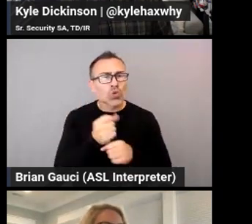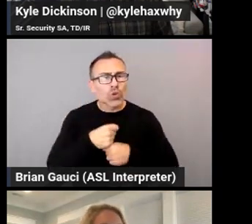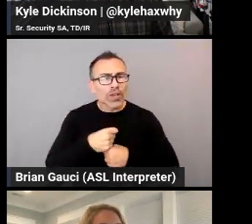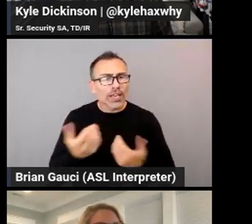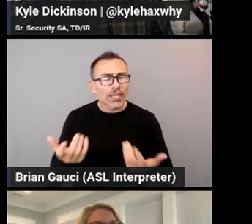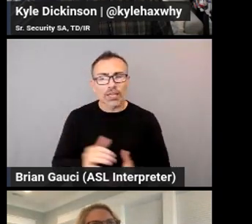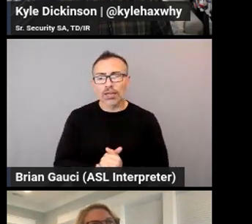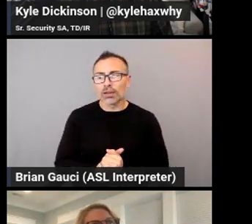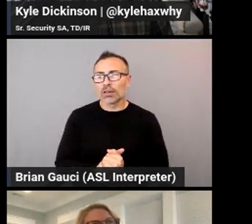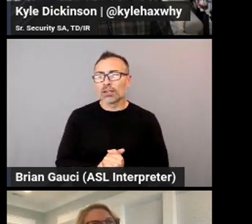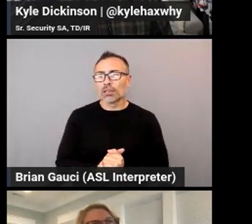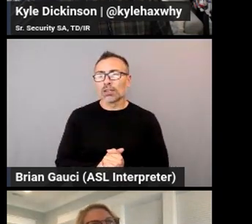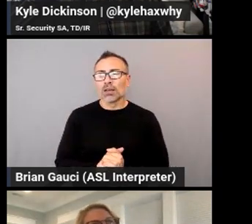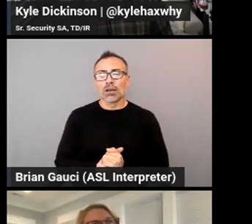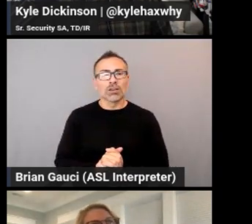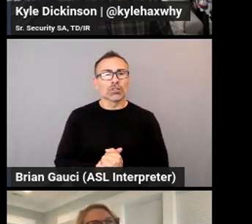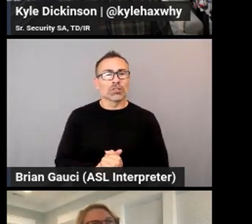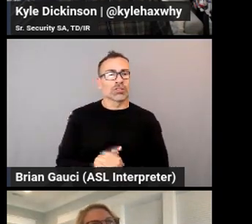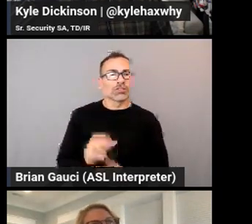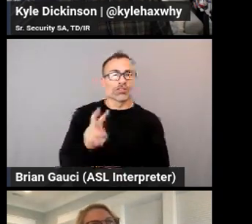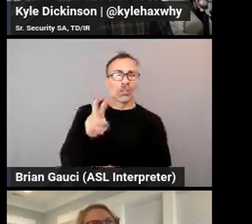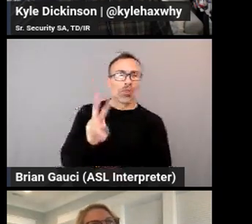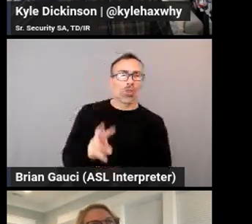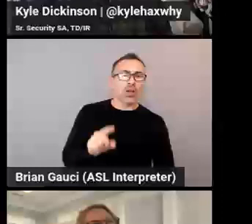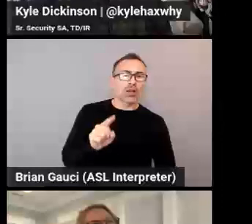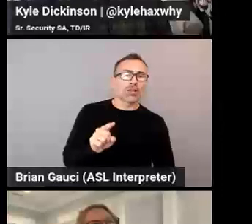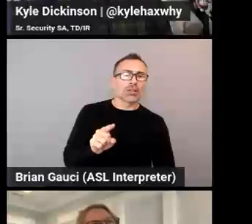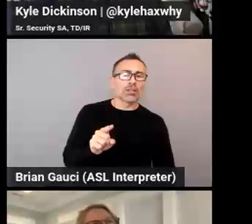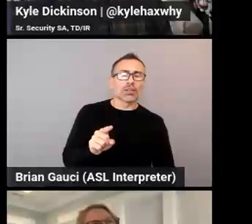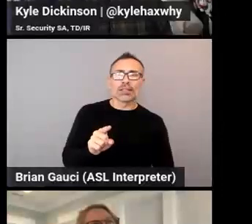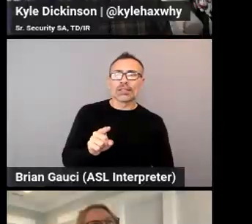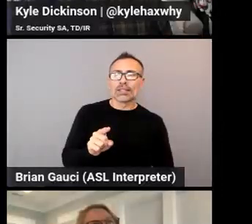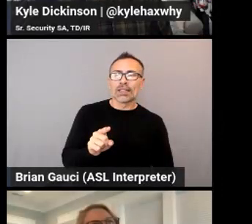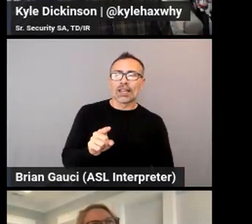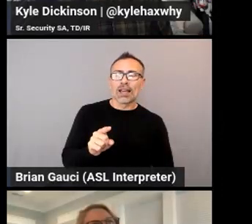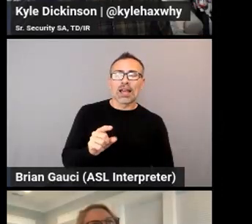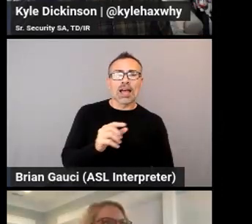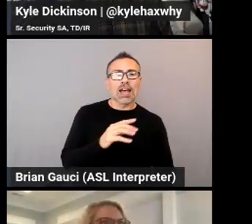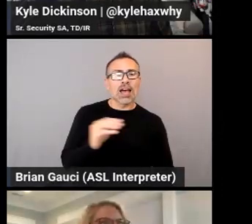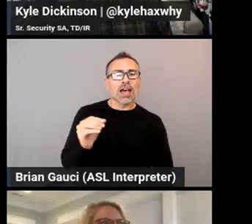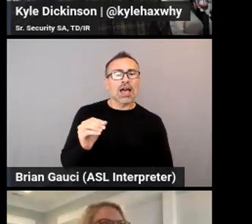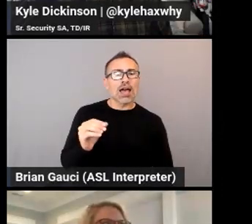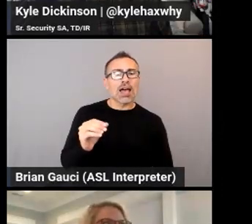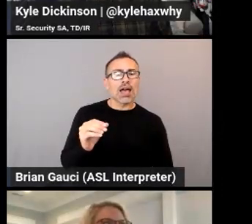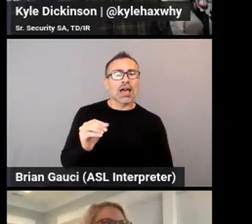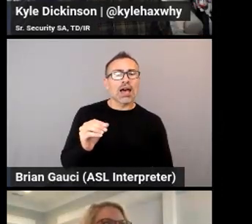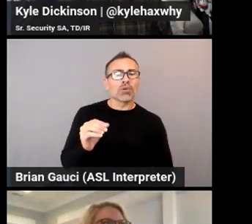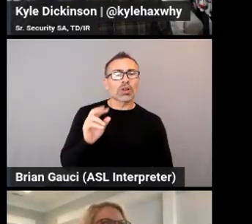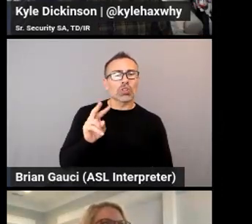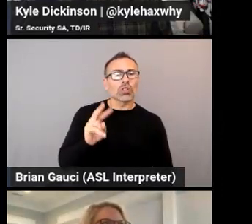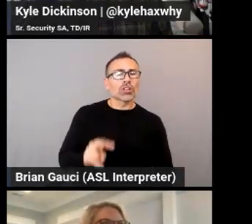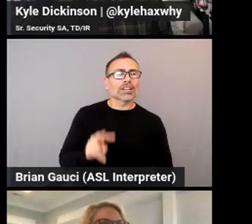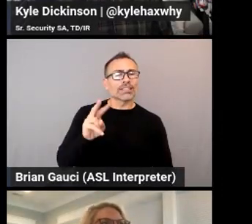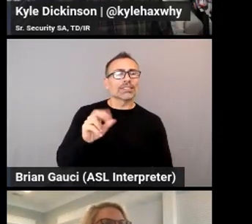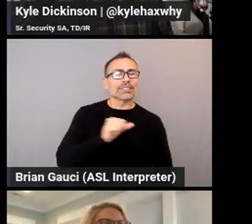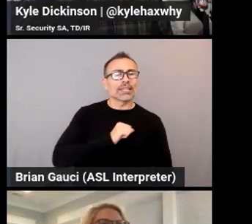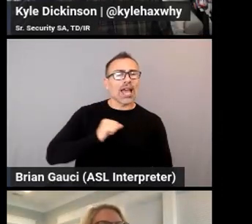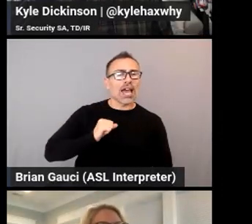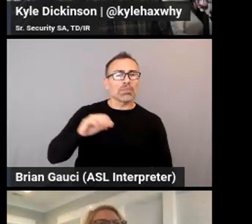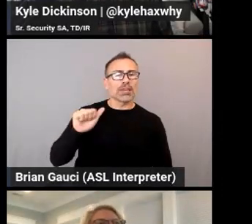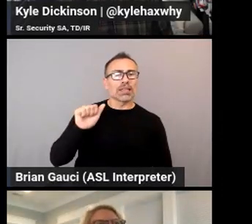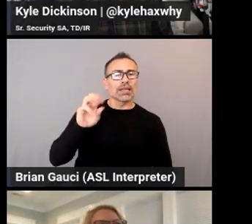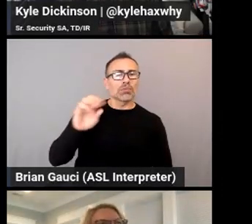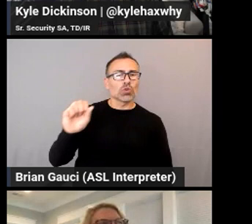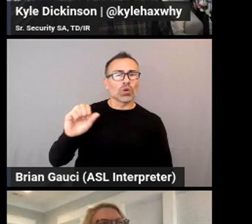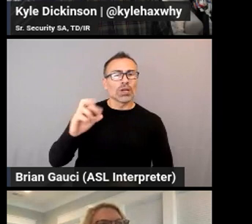go from there, look at these admin AWS roles, and kind of